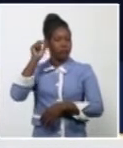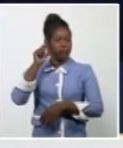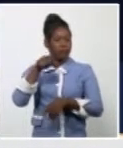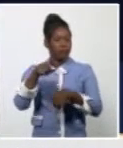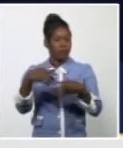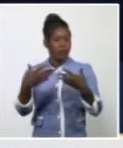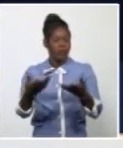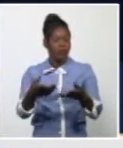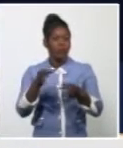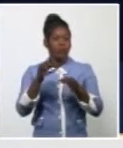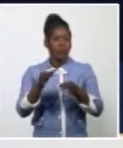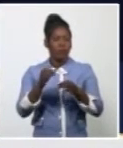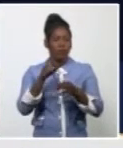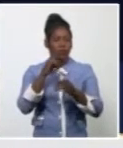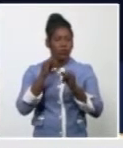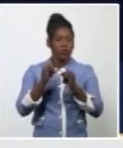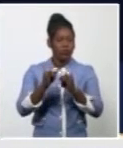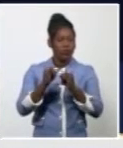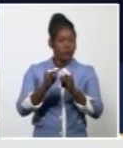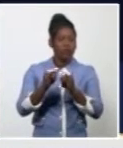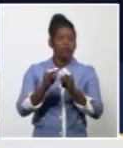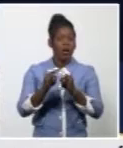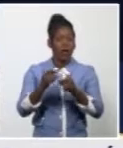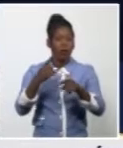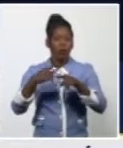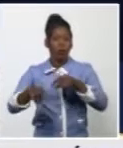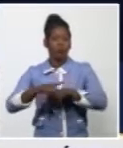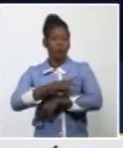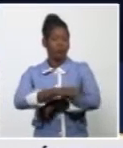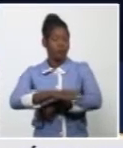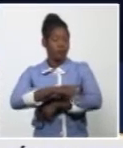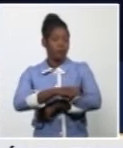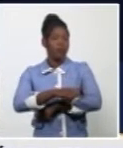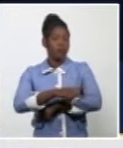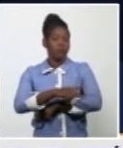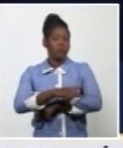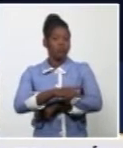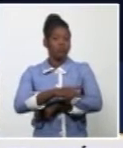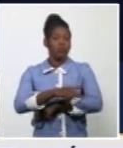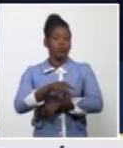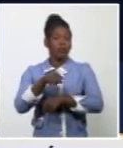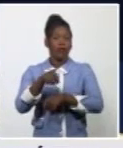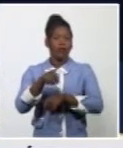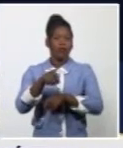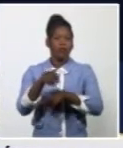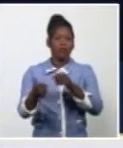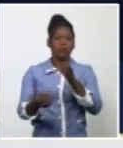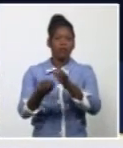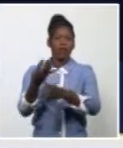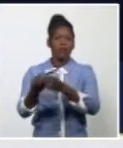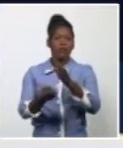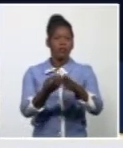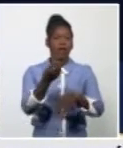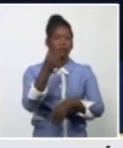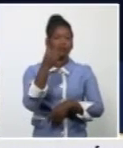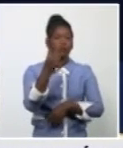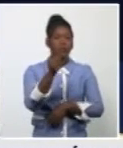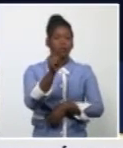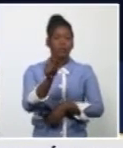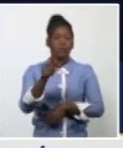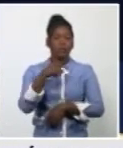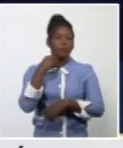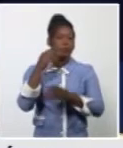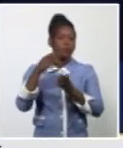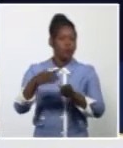data that we gave yesterday with respect to St. Kitts and Nevis, which was reported with 2 deaths, when in